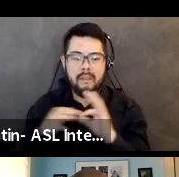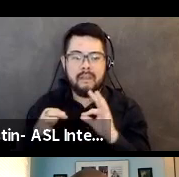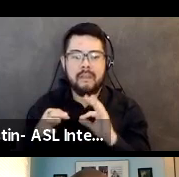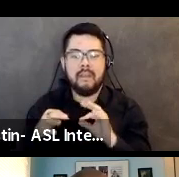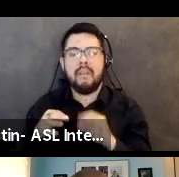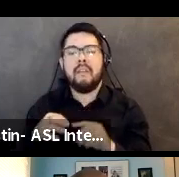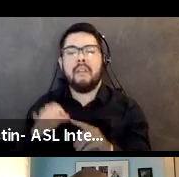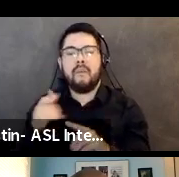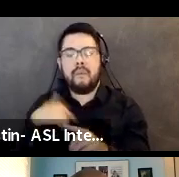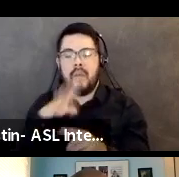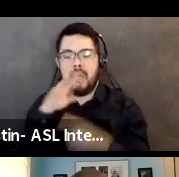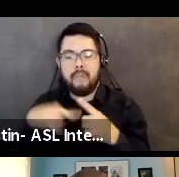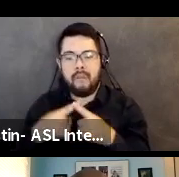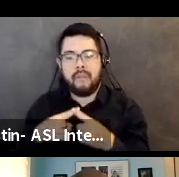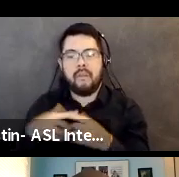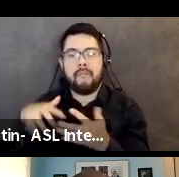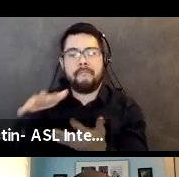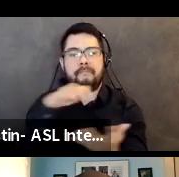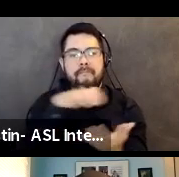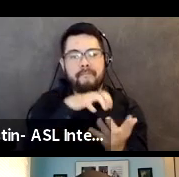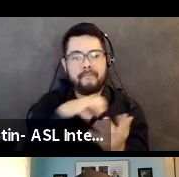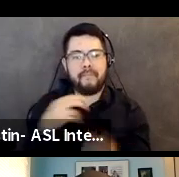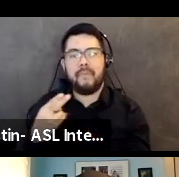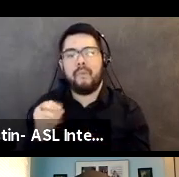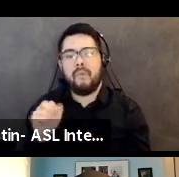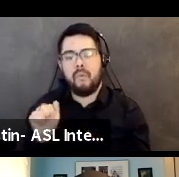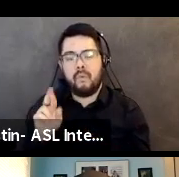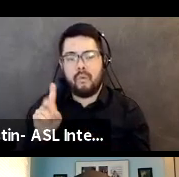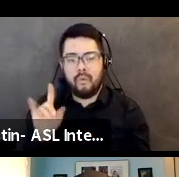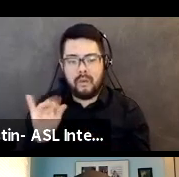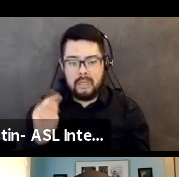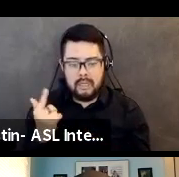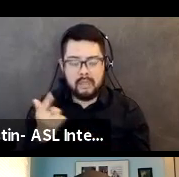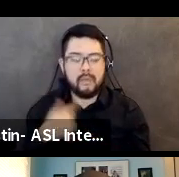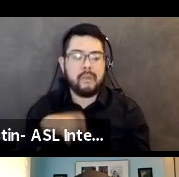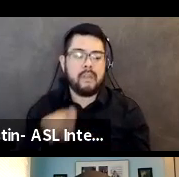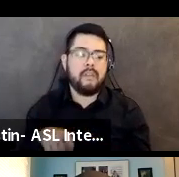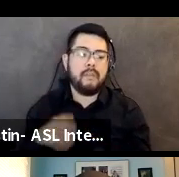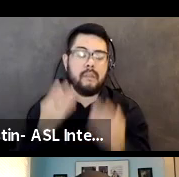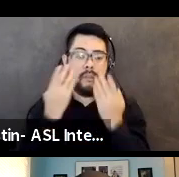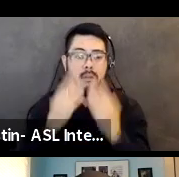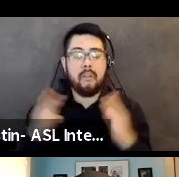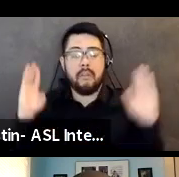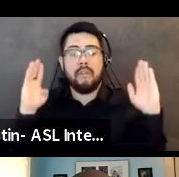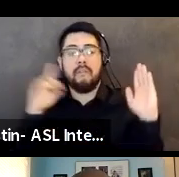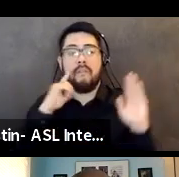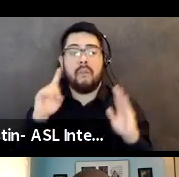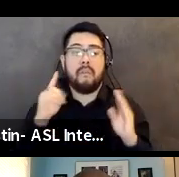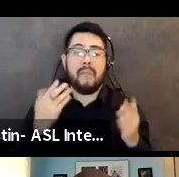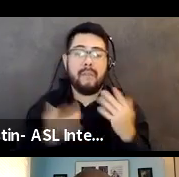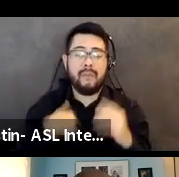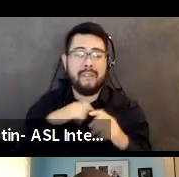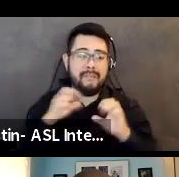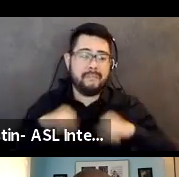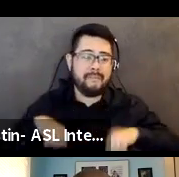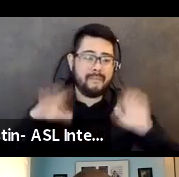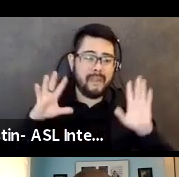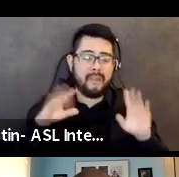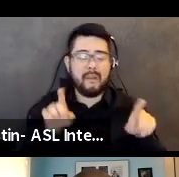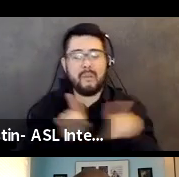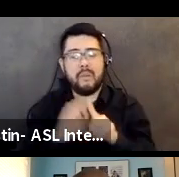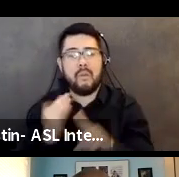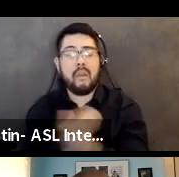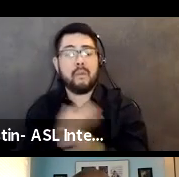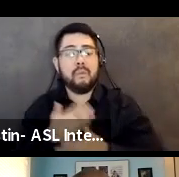hoarding and we must be open and willing to solutions that may involve sacrifice and broaden our own willingness to participate in